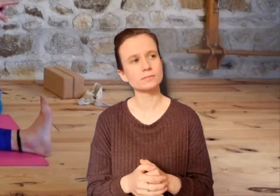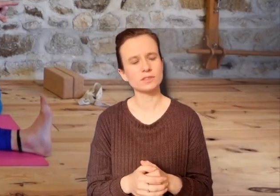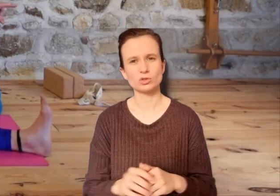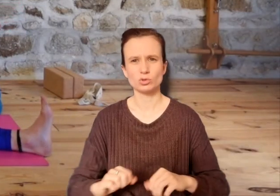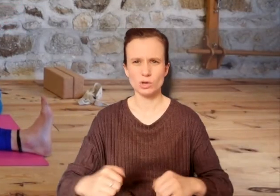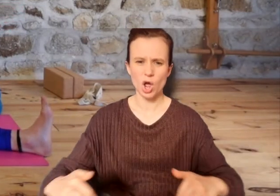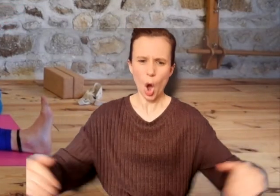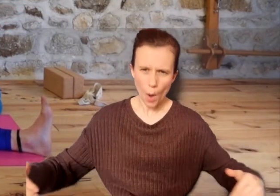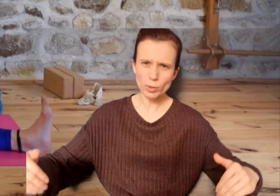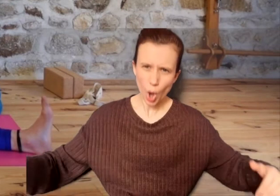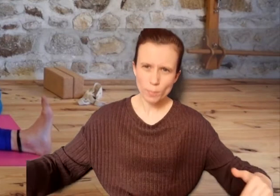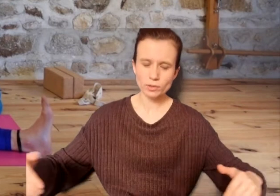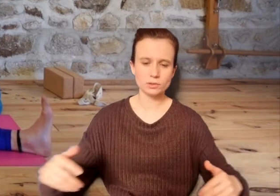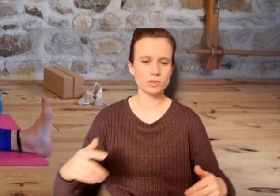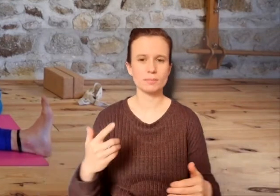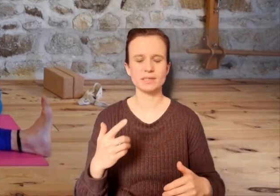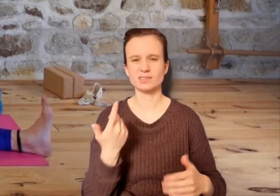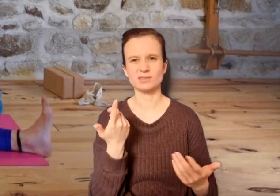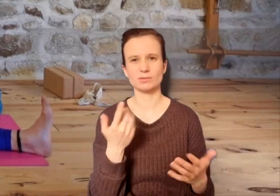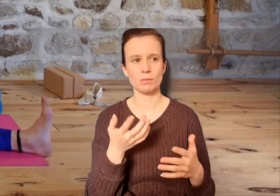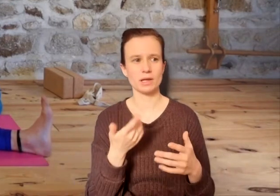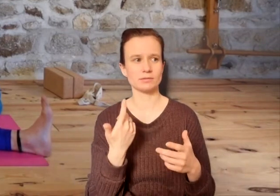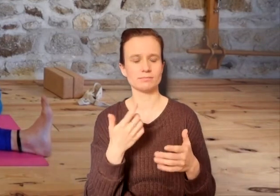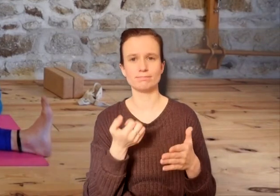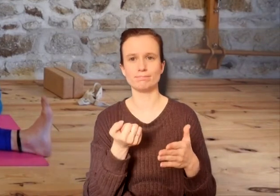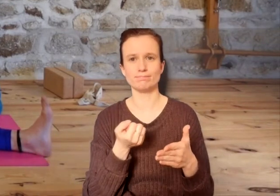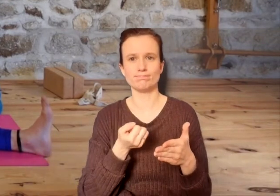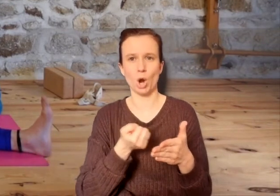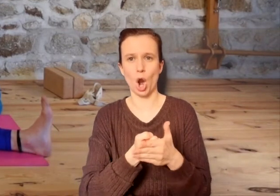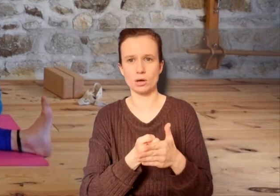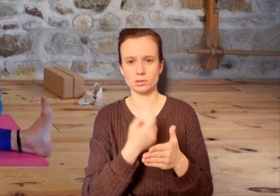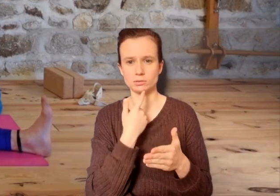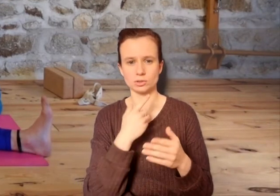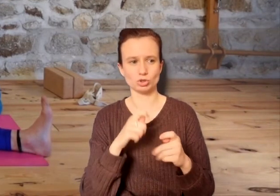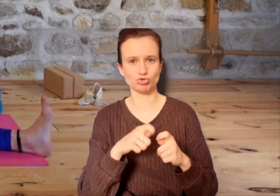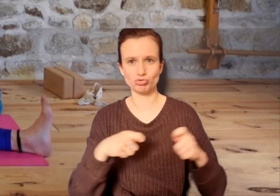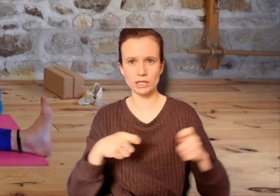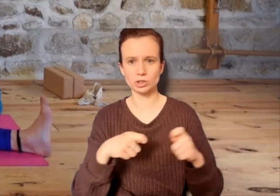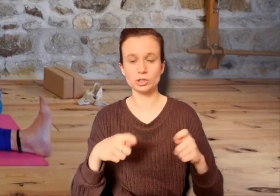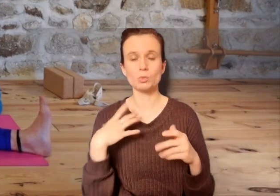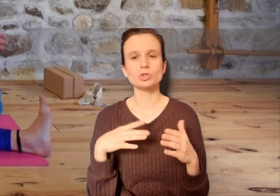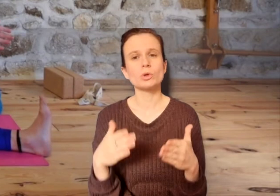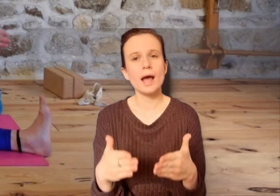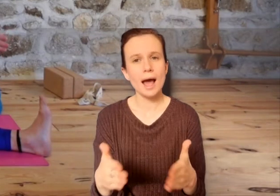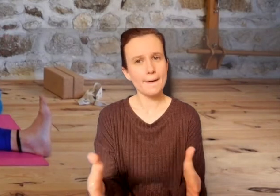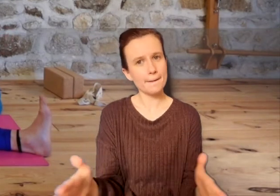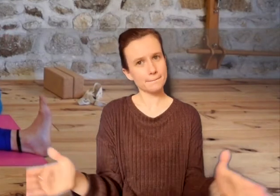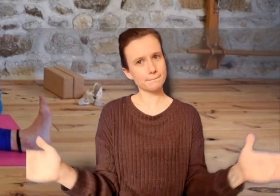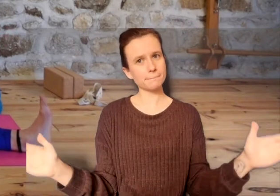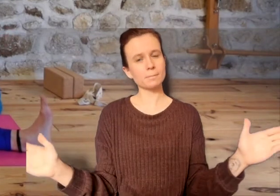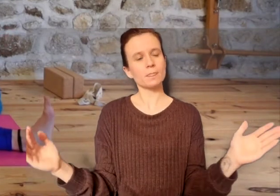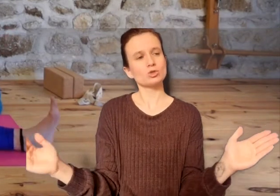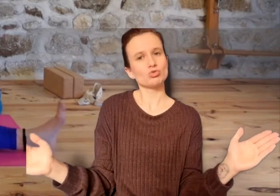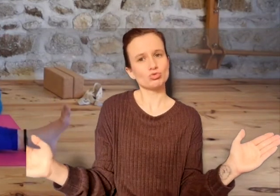socket. If I'm just trying to wrench them open, then I'm going to block myself in this stretch. If I'm allowing them to grow out to the